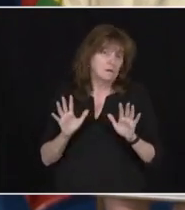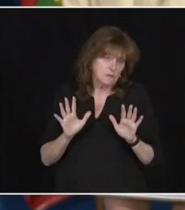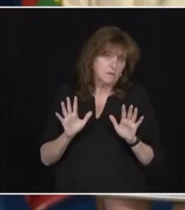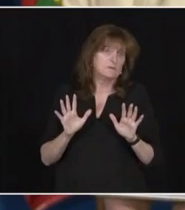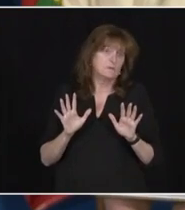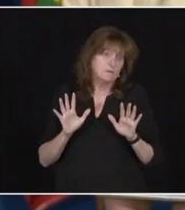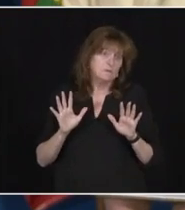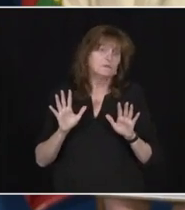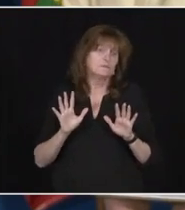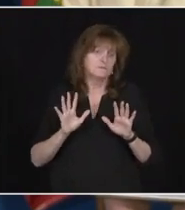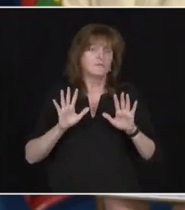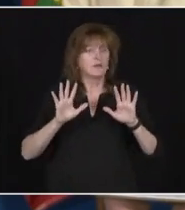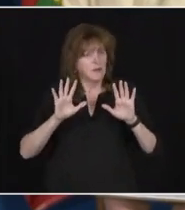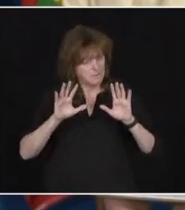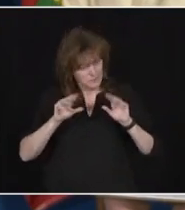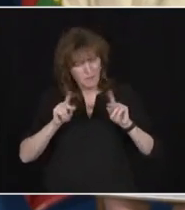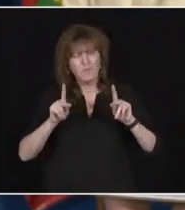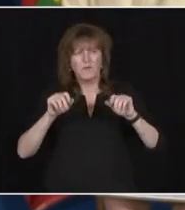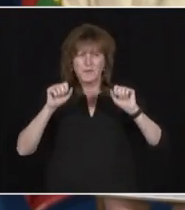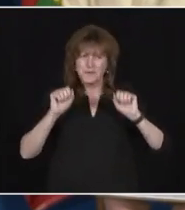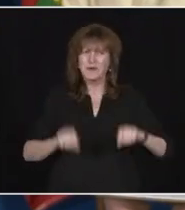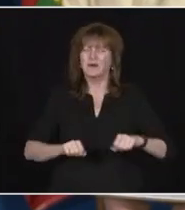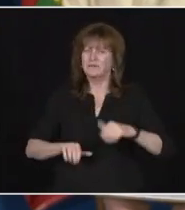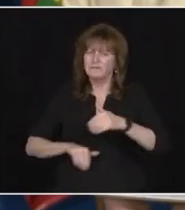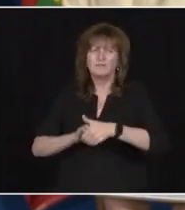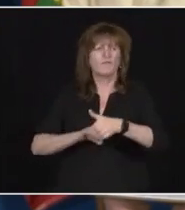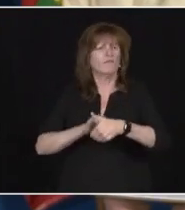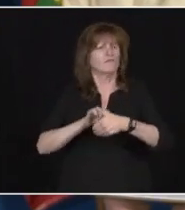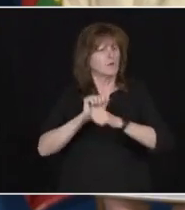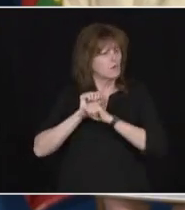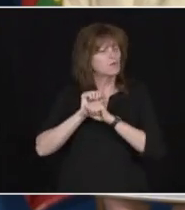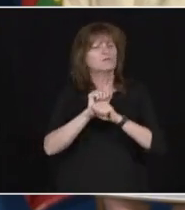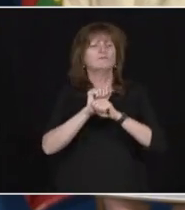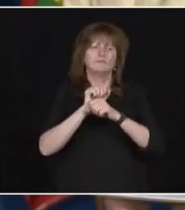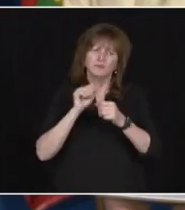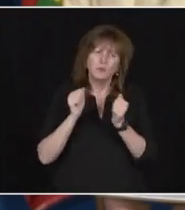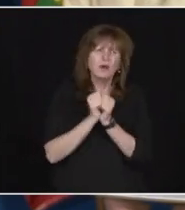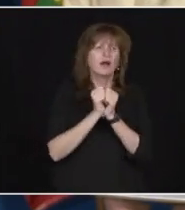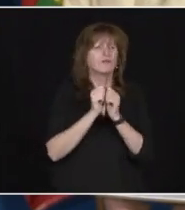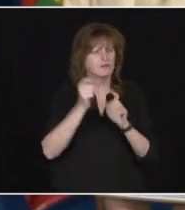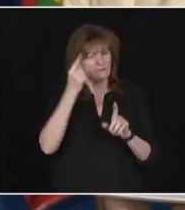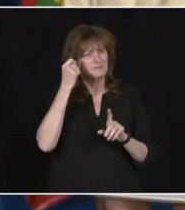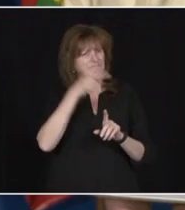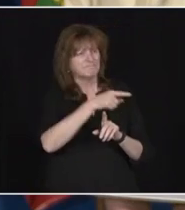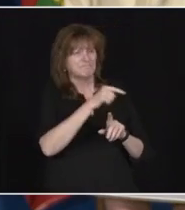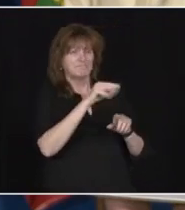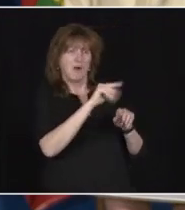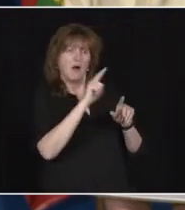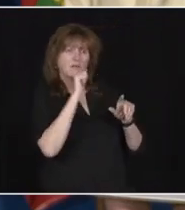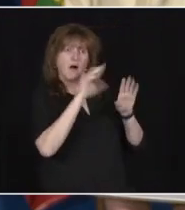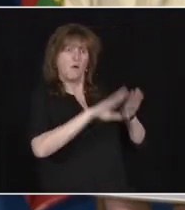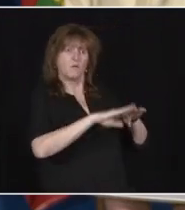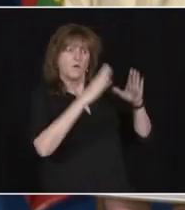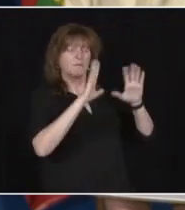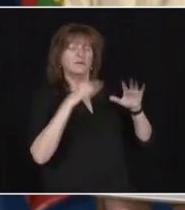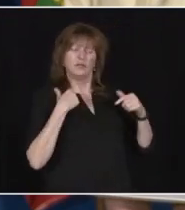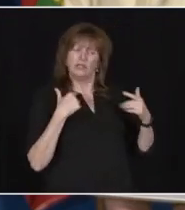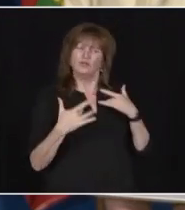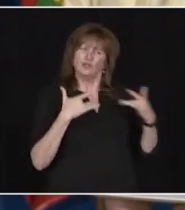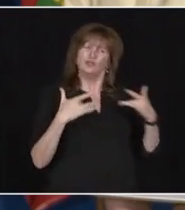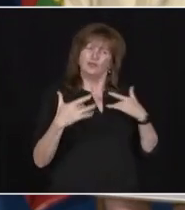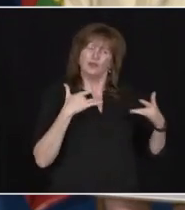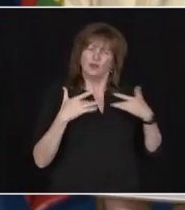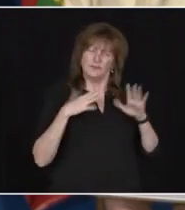them, but we do hear those concerns, and those do dwell on us quite a bit, and we want to make sure that